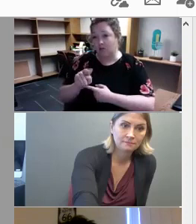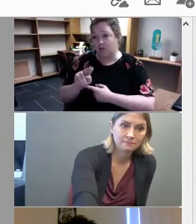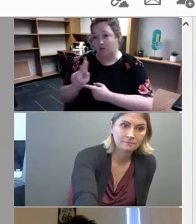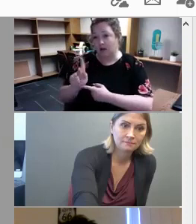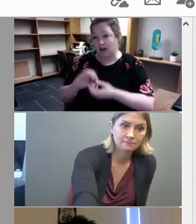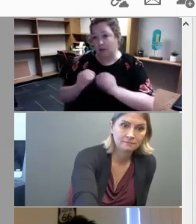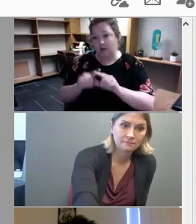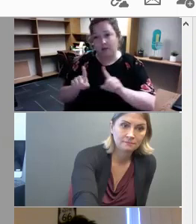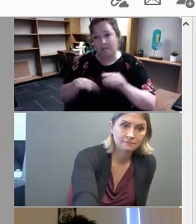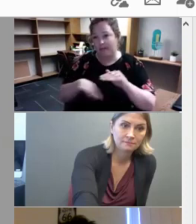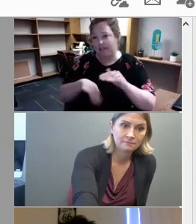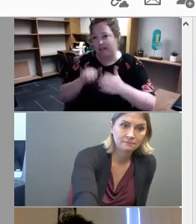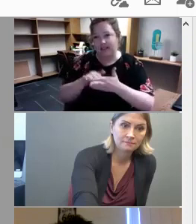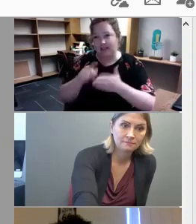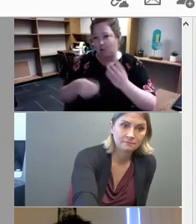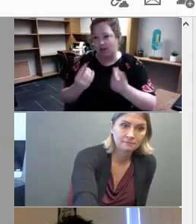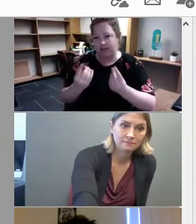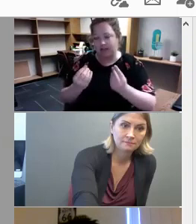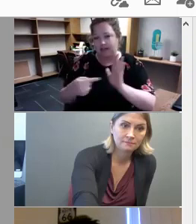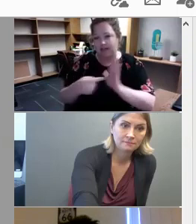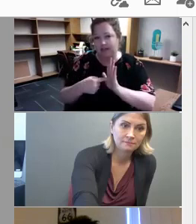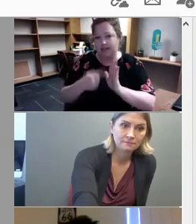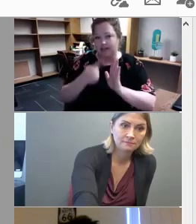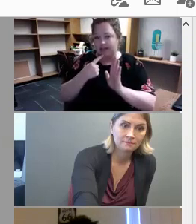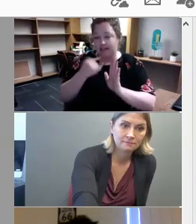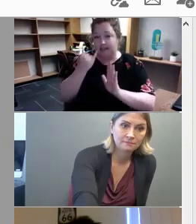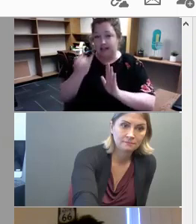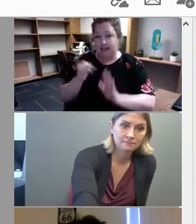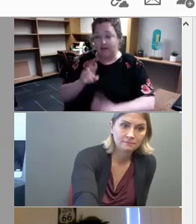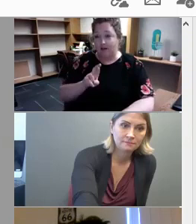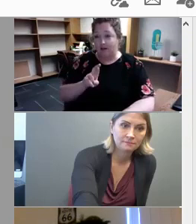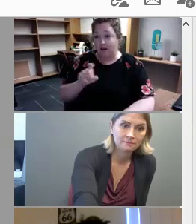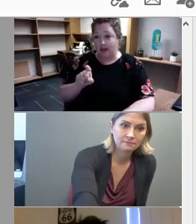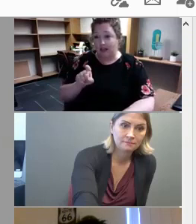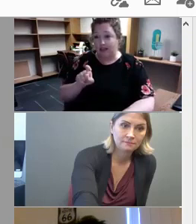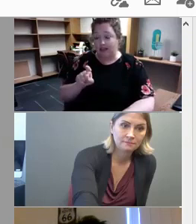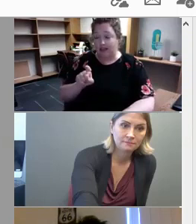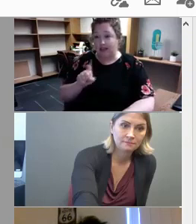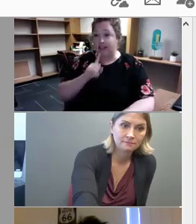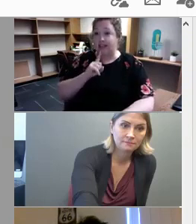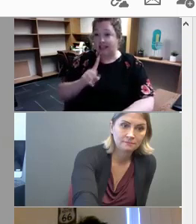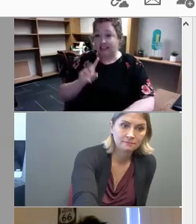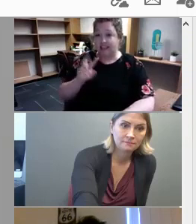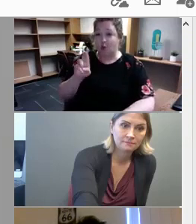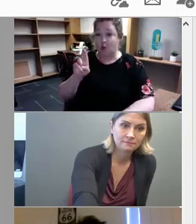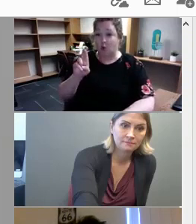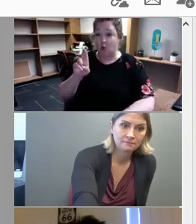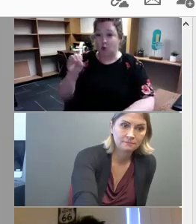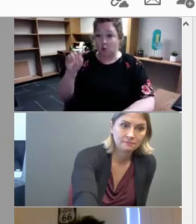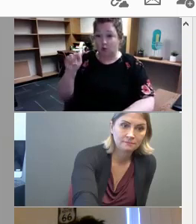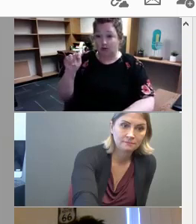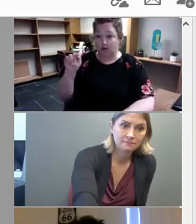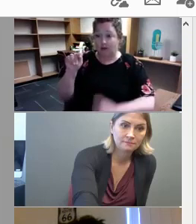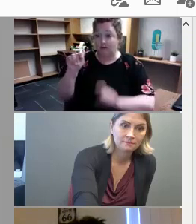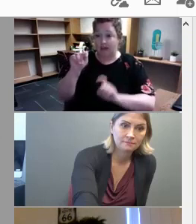says if Rx is the root node of X, so we are trying to create a union, basically add an edge